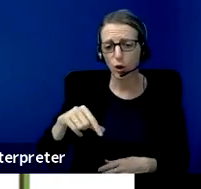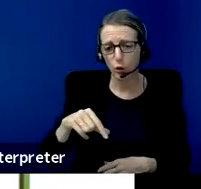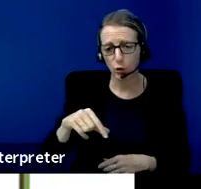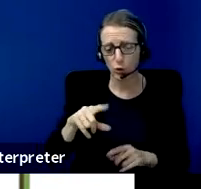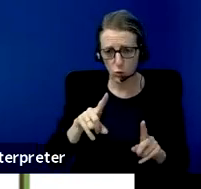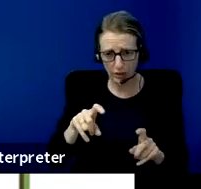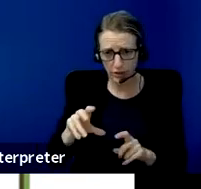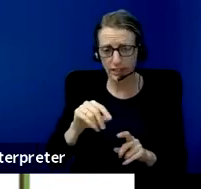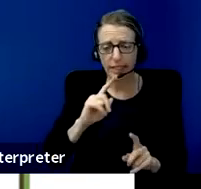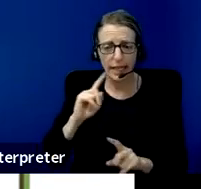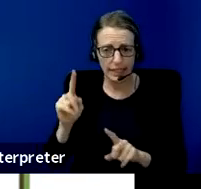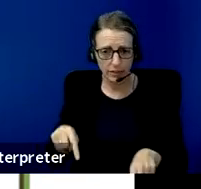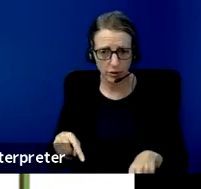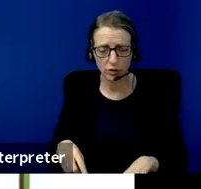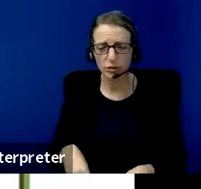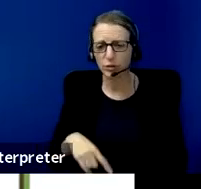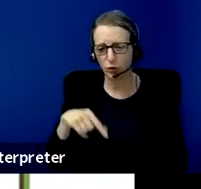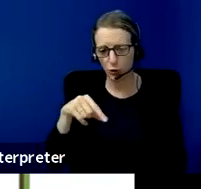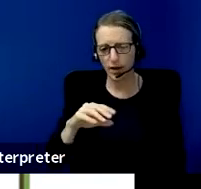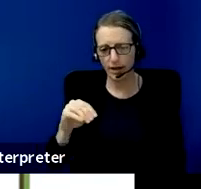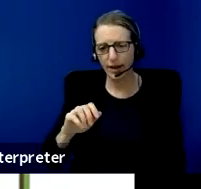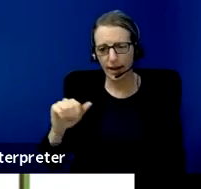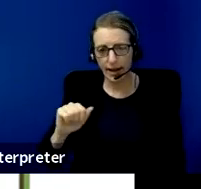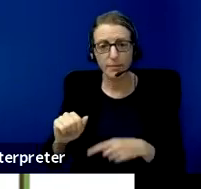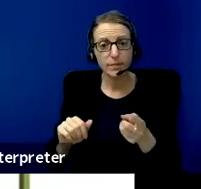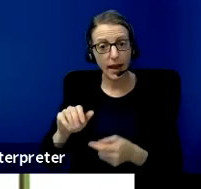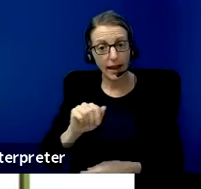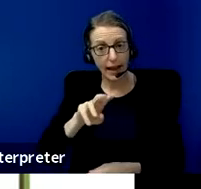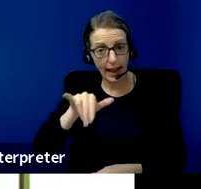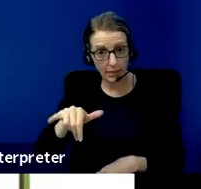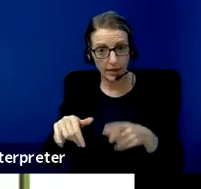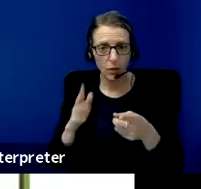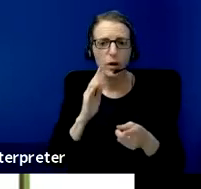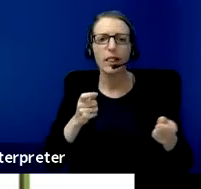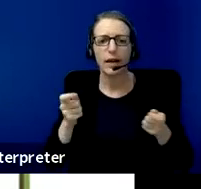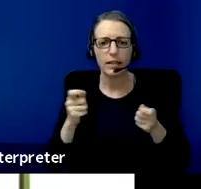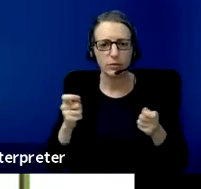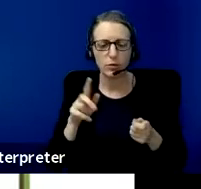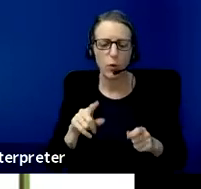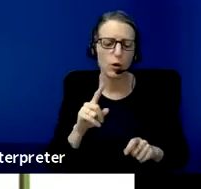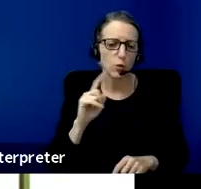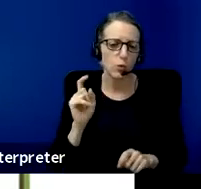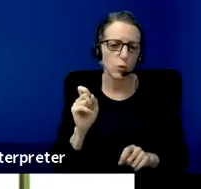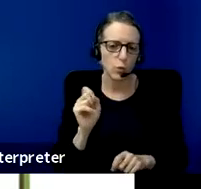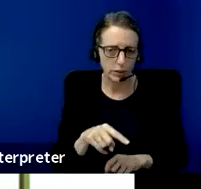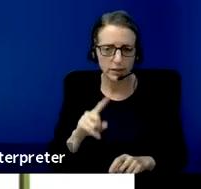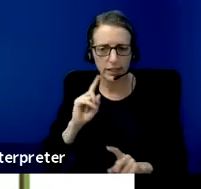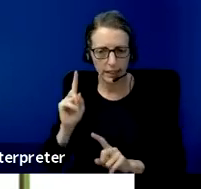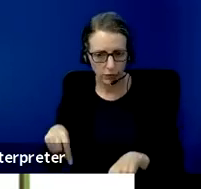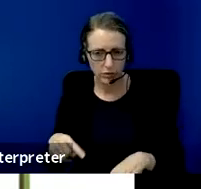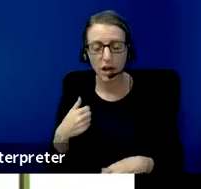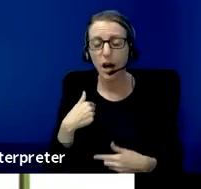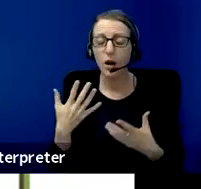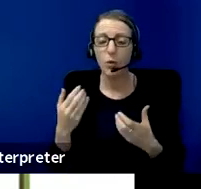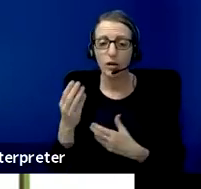today, and she'll introduce herself in a little bit, we do have Amy that will be handling questions and answers. Now, I want to remind you with the question